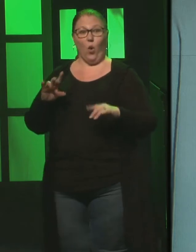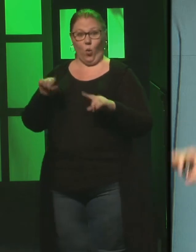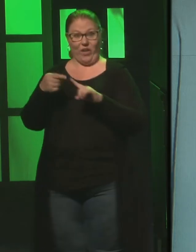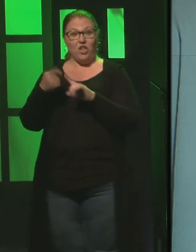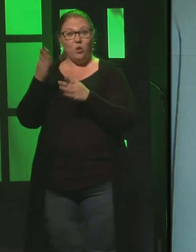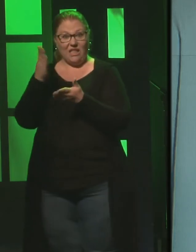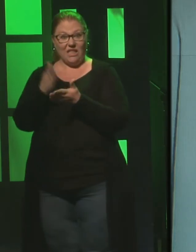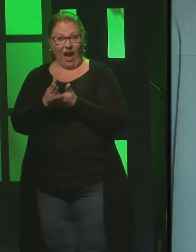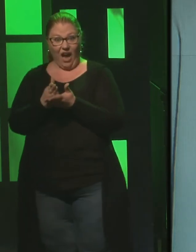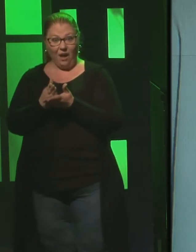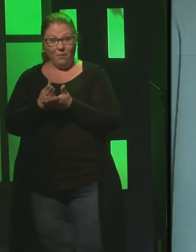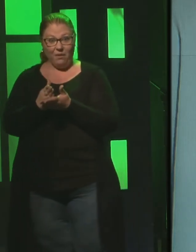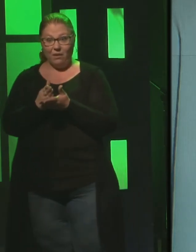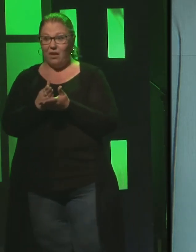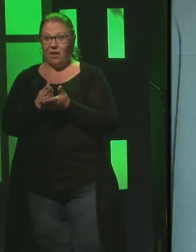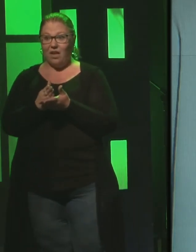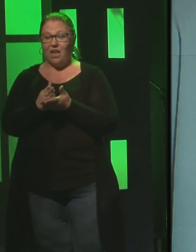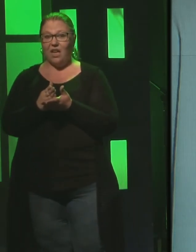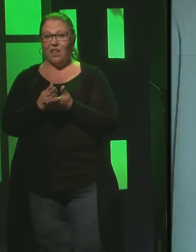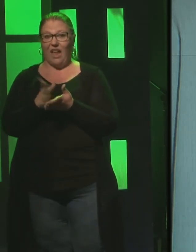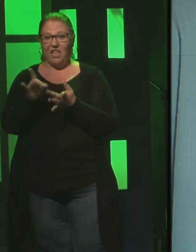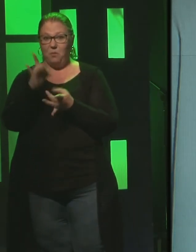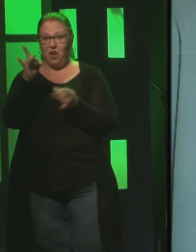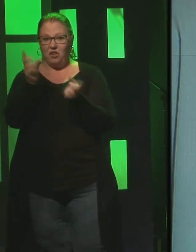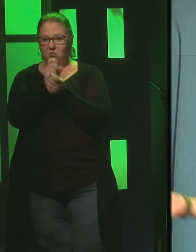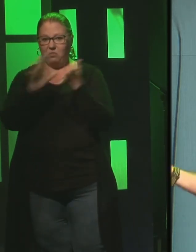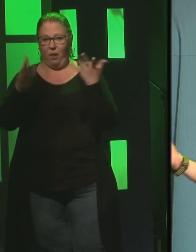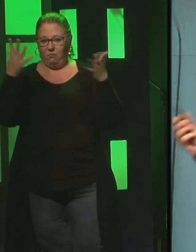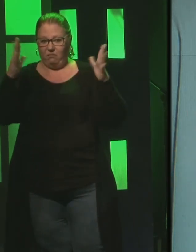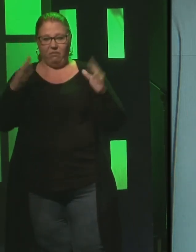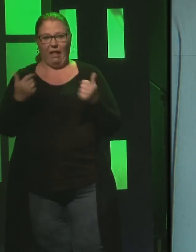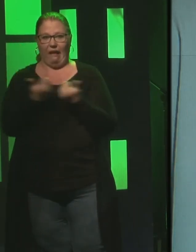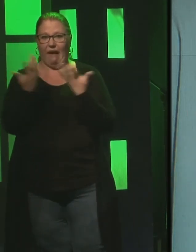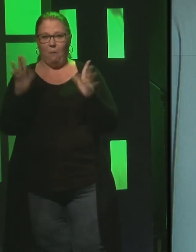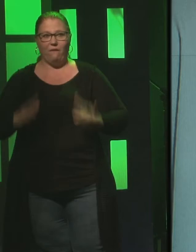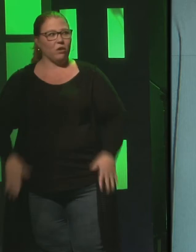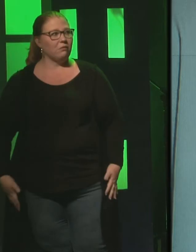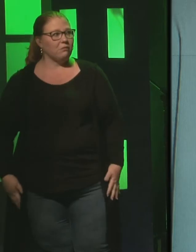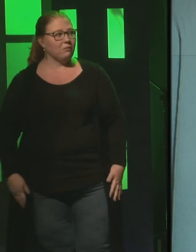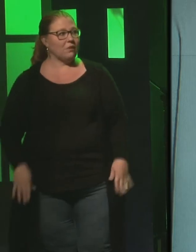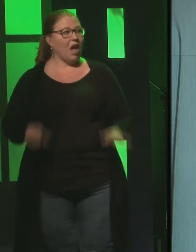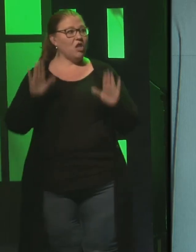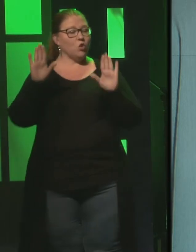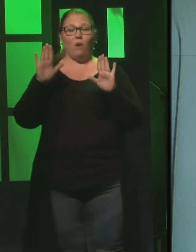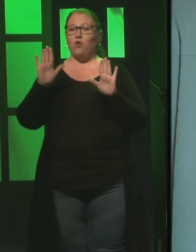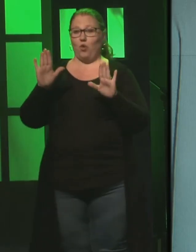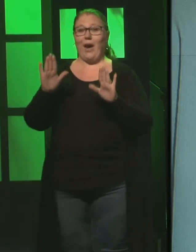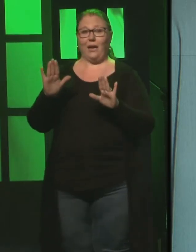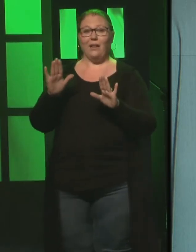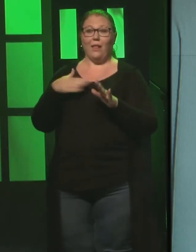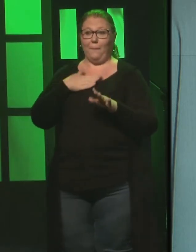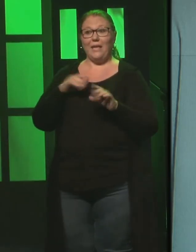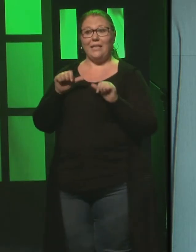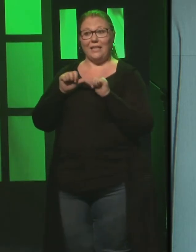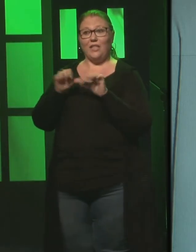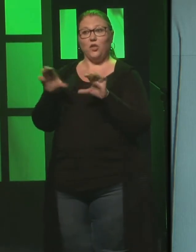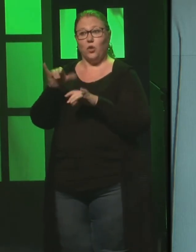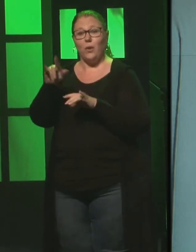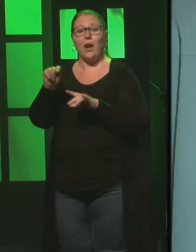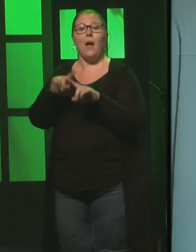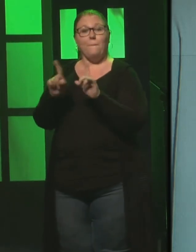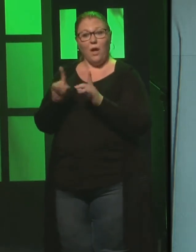You're toast spiritually. That's it. Game over. Wonderful. Great to have you. Please continue to do it. But when it comes